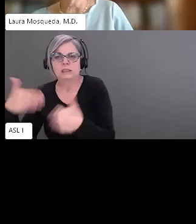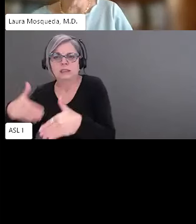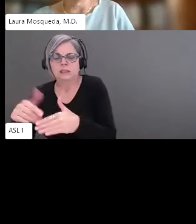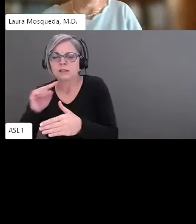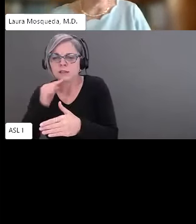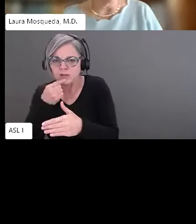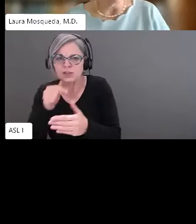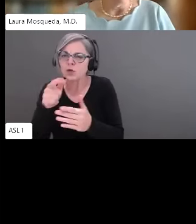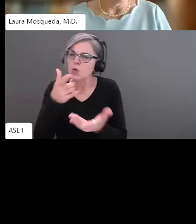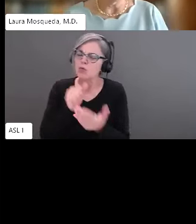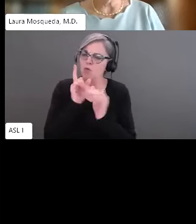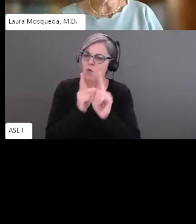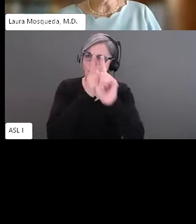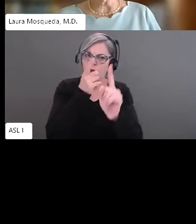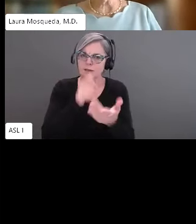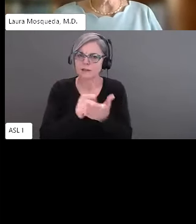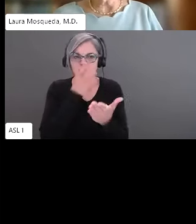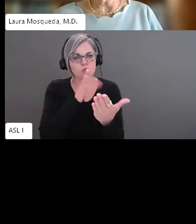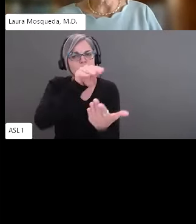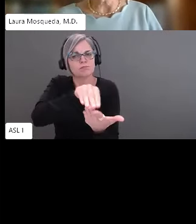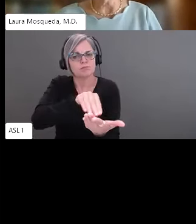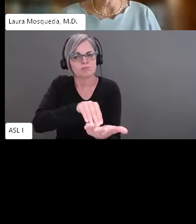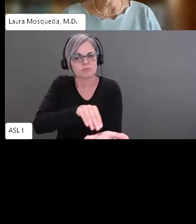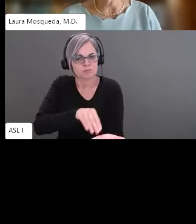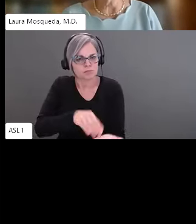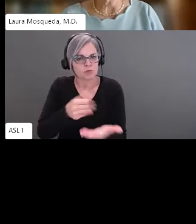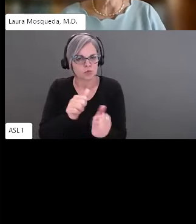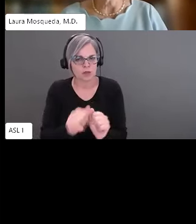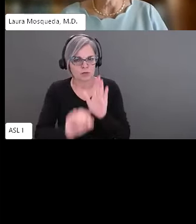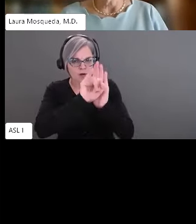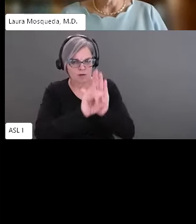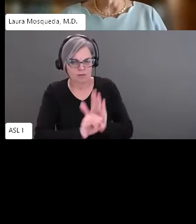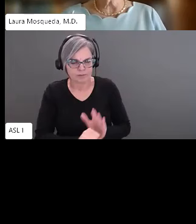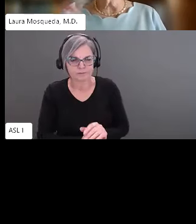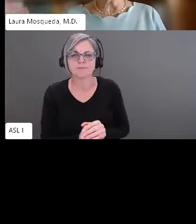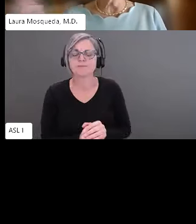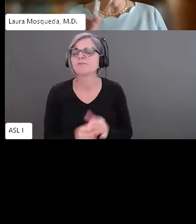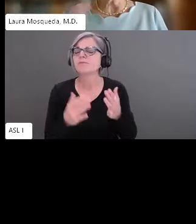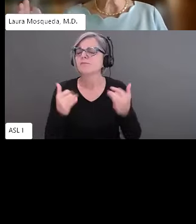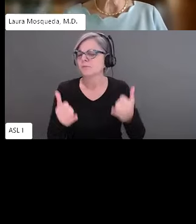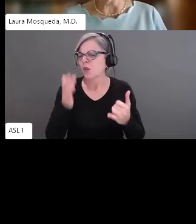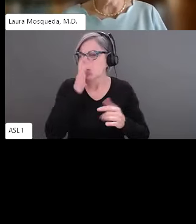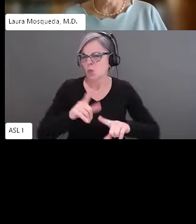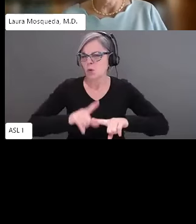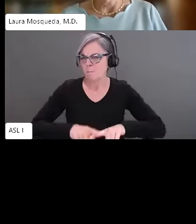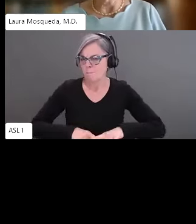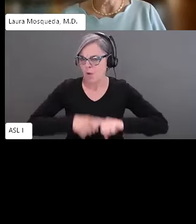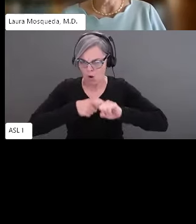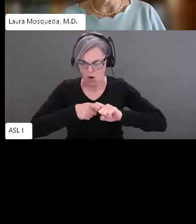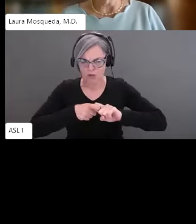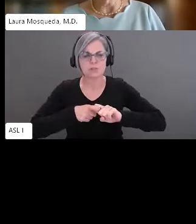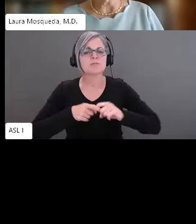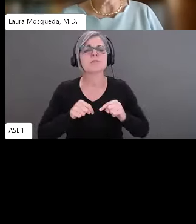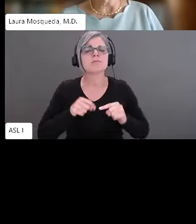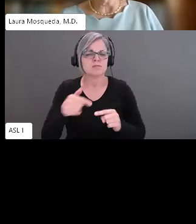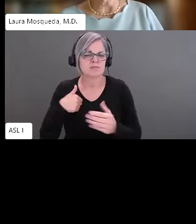pause again for a moment because the next thing I'm going to do is talk about dementia. And since we're moving to a new topic, I just